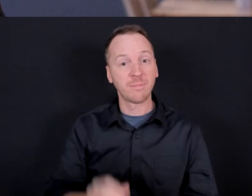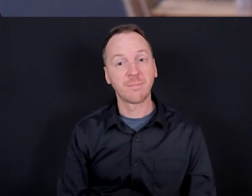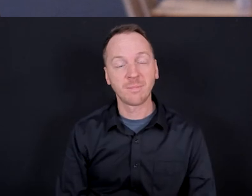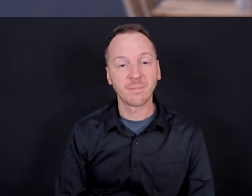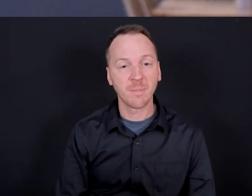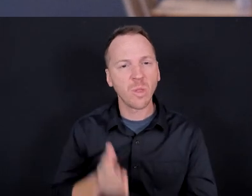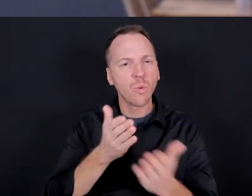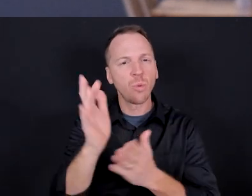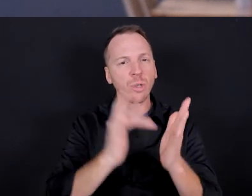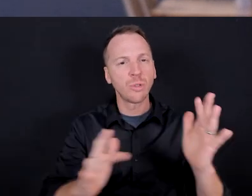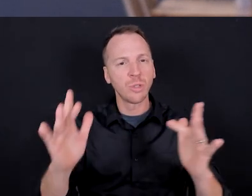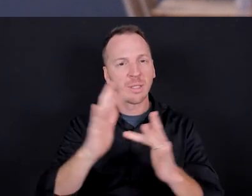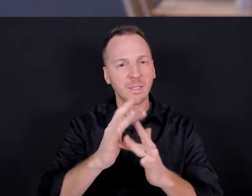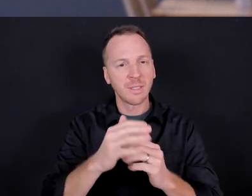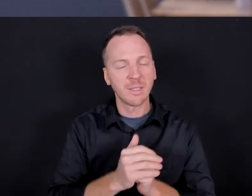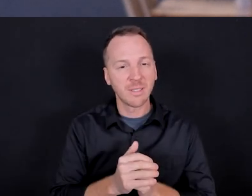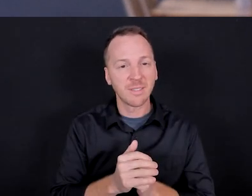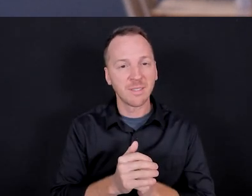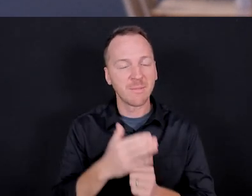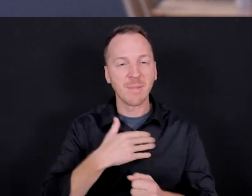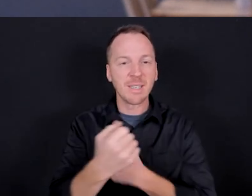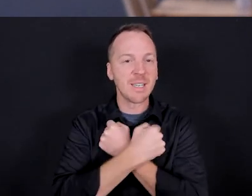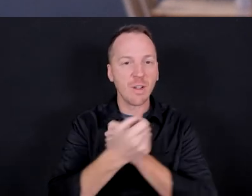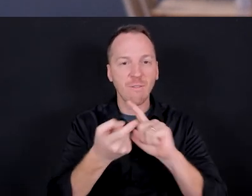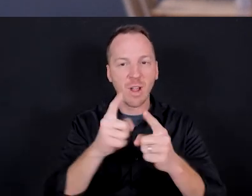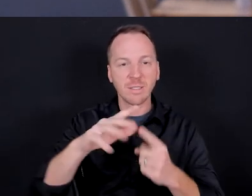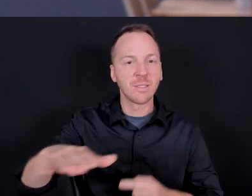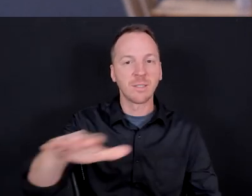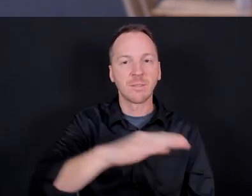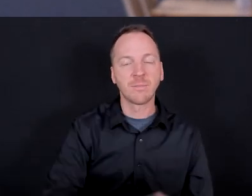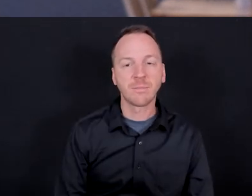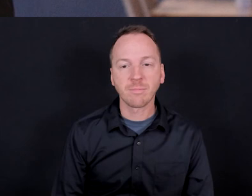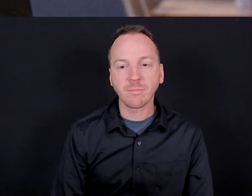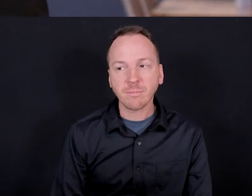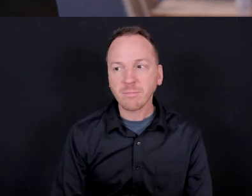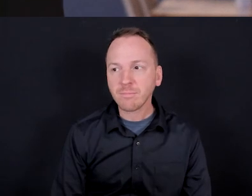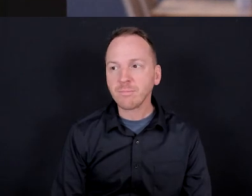Christ Jesus, our Christmas Savior, my very dear Christian friends.